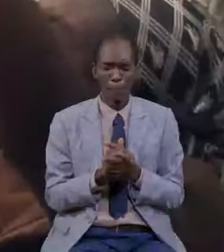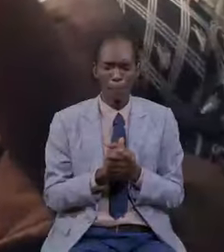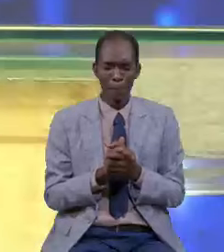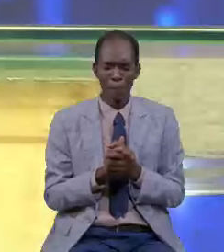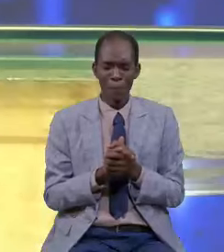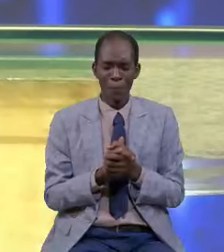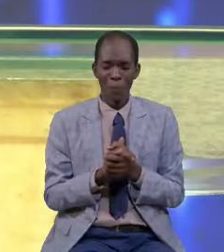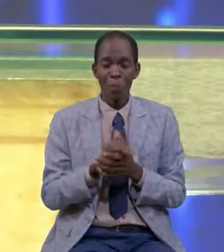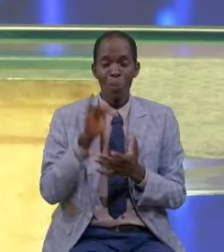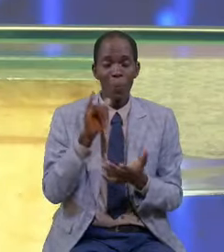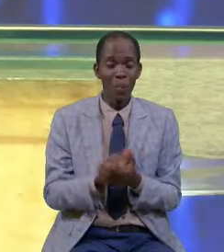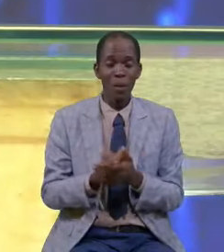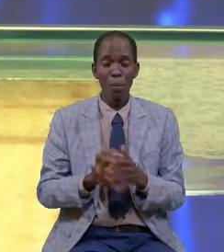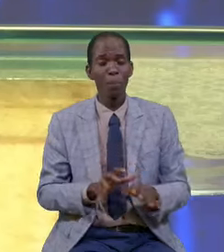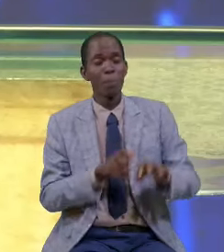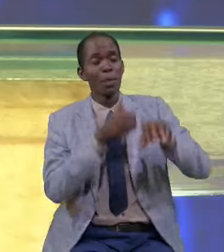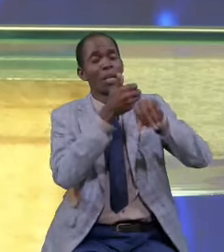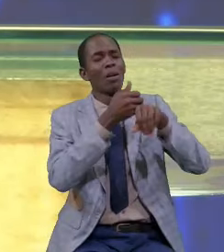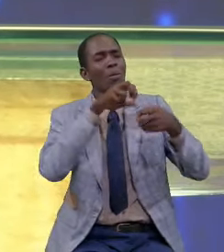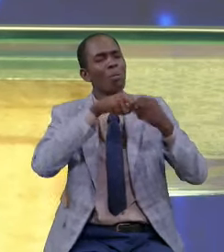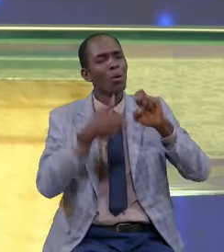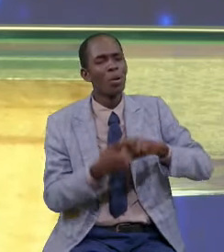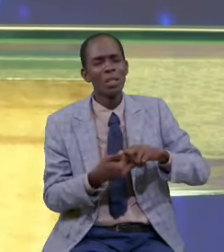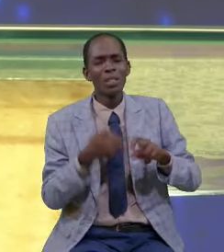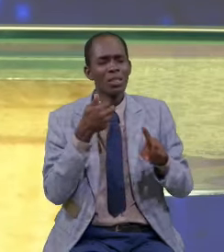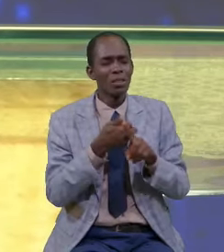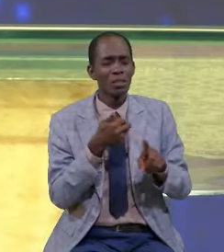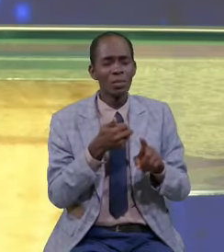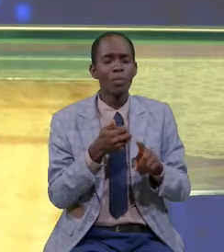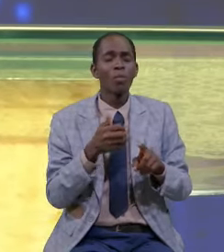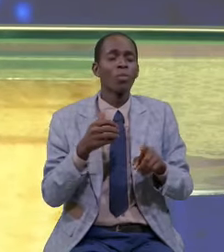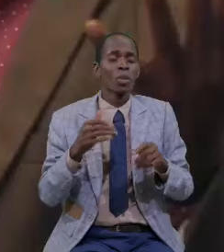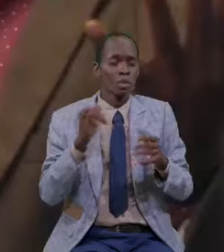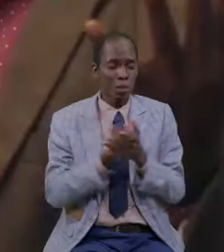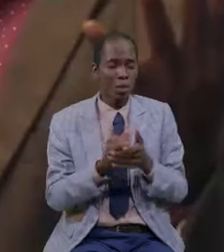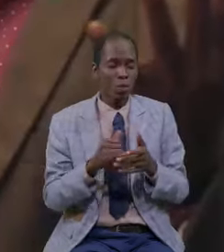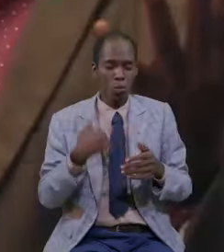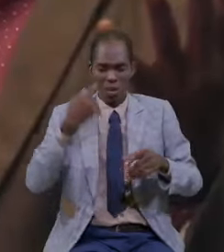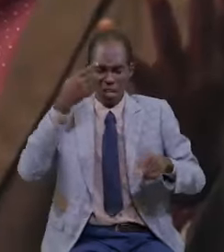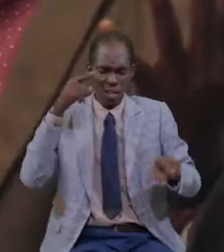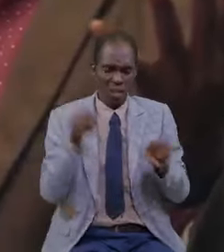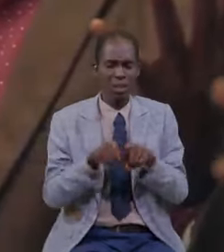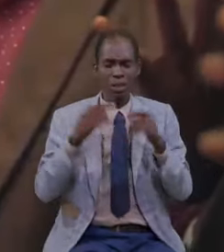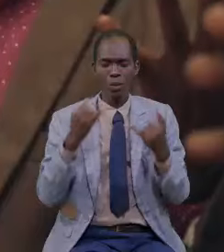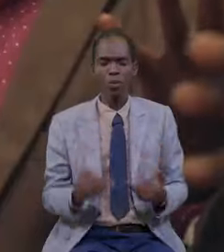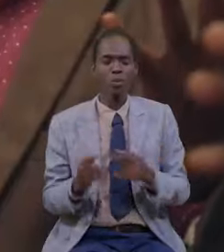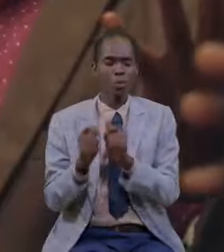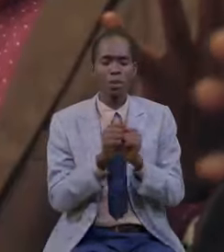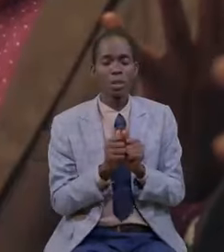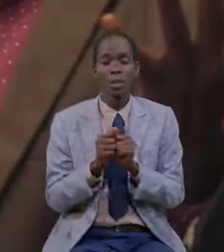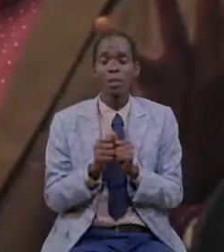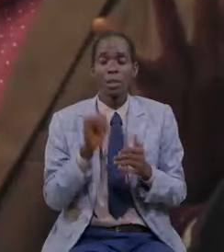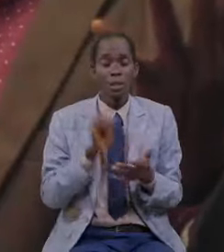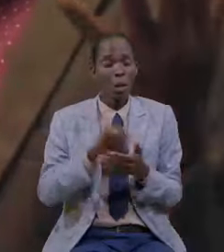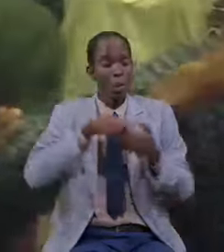That mountain they said will move, oh Lord, we agree together. That mountain, come out